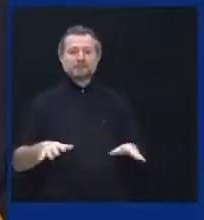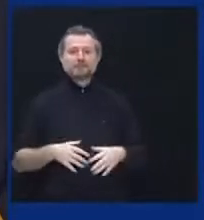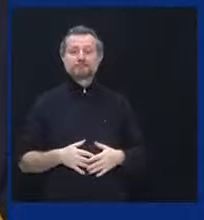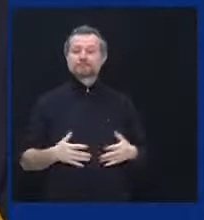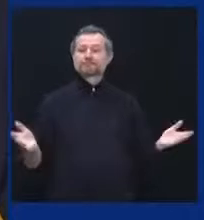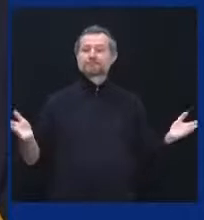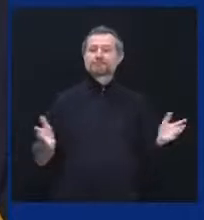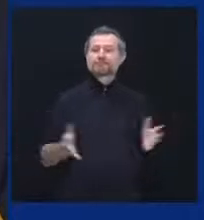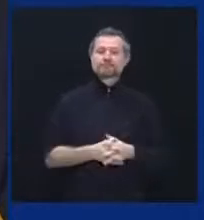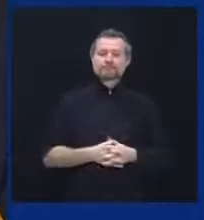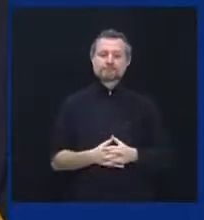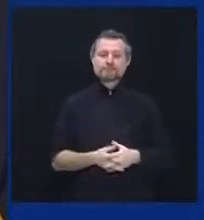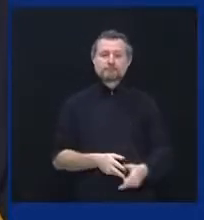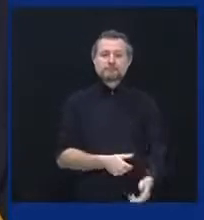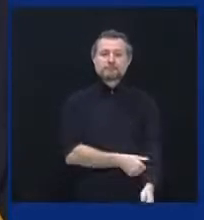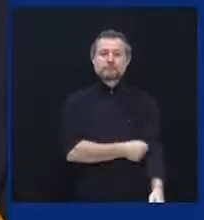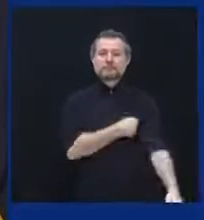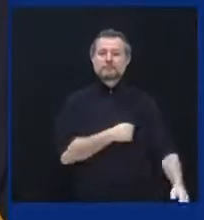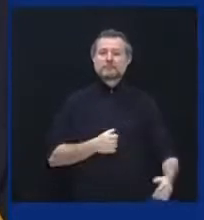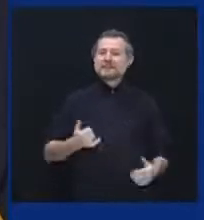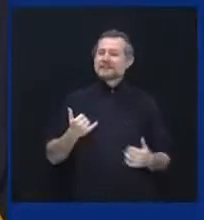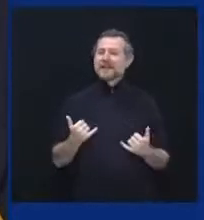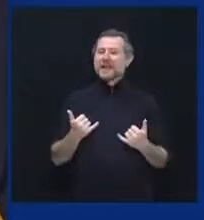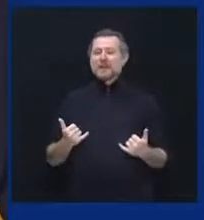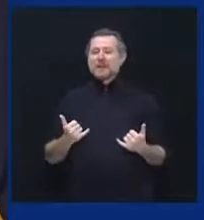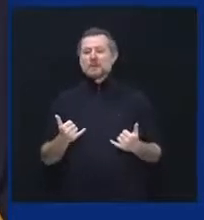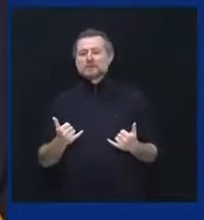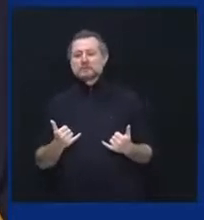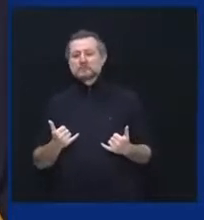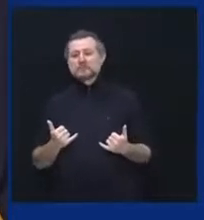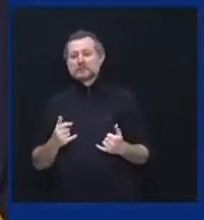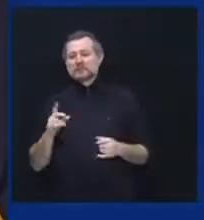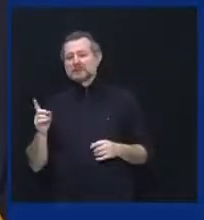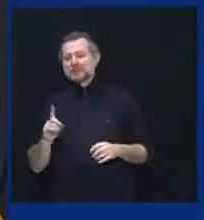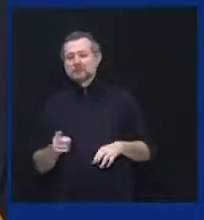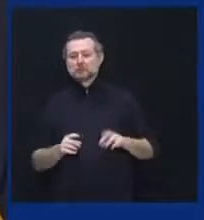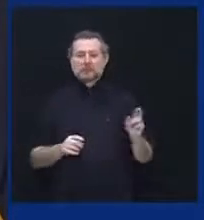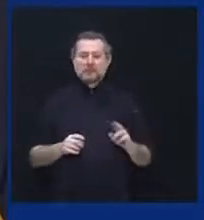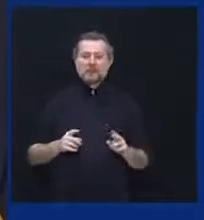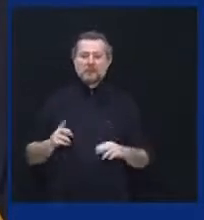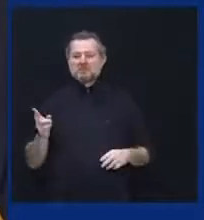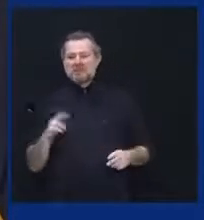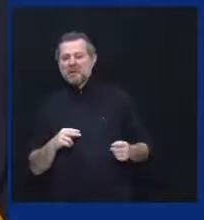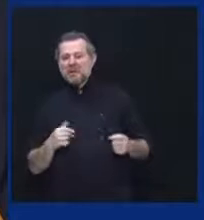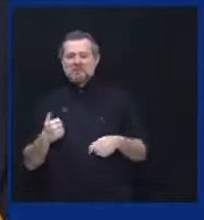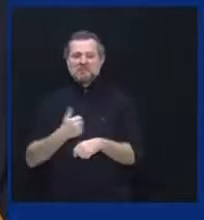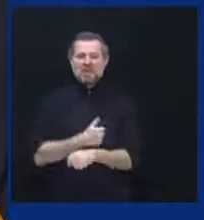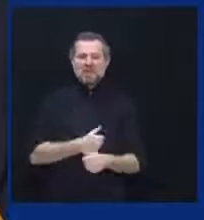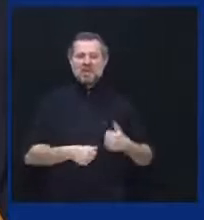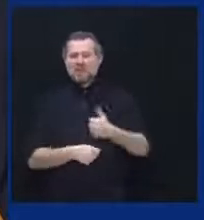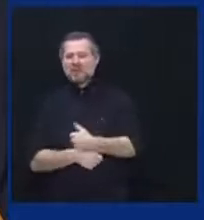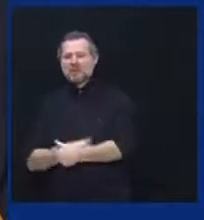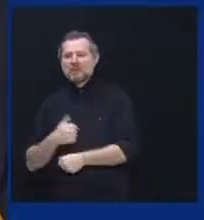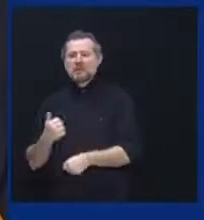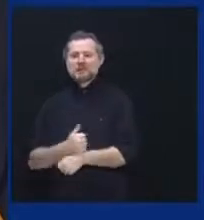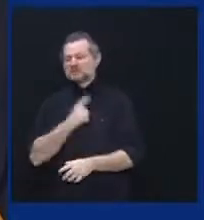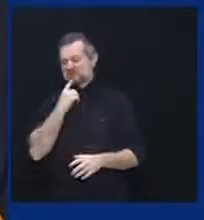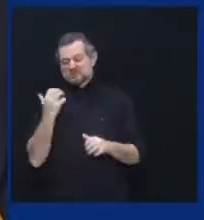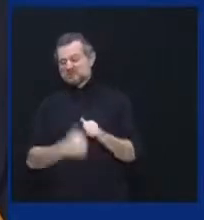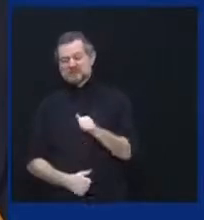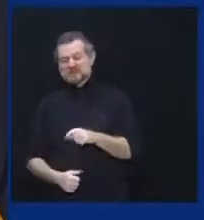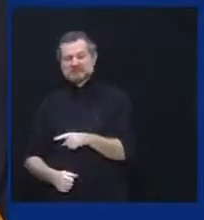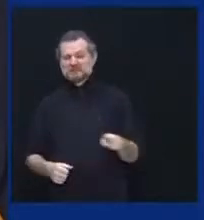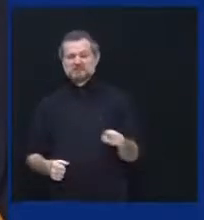But then to play politics with it the way they did, that was mean. That